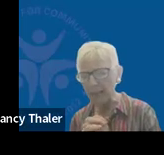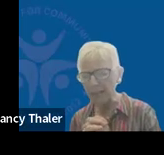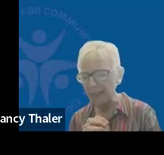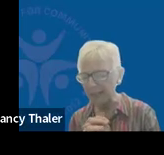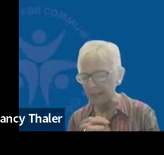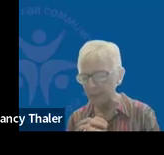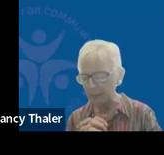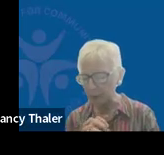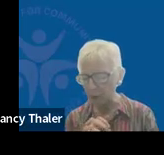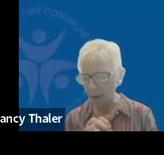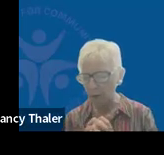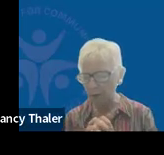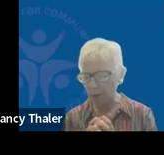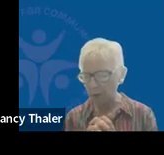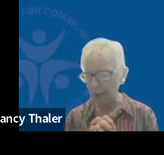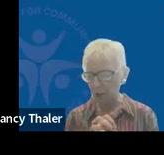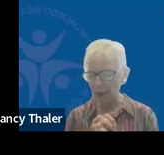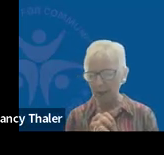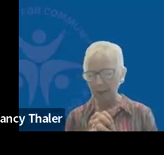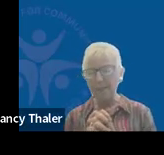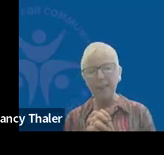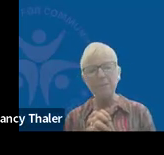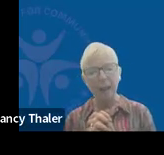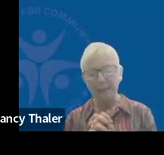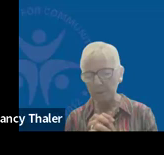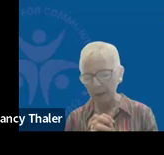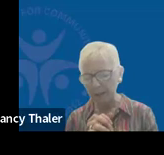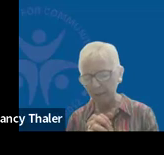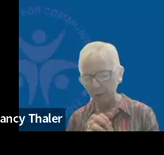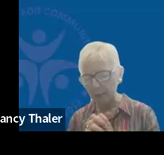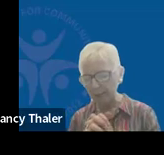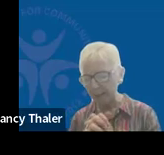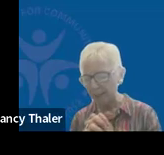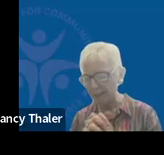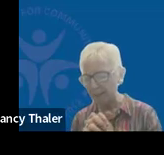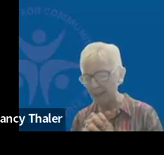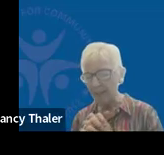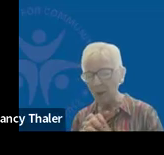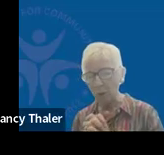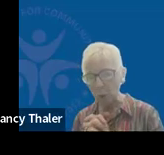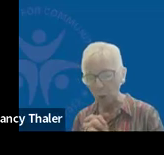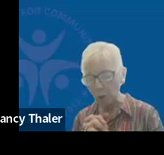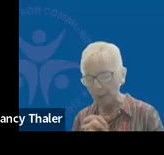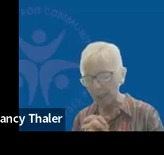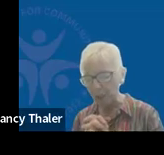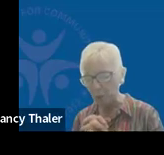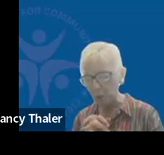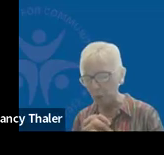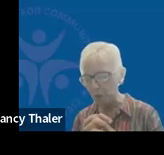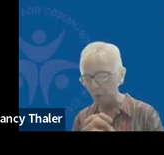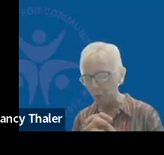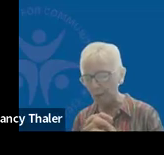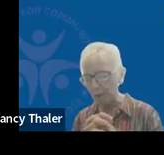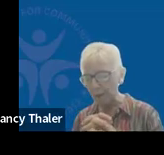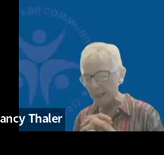There are a lot of accessibility requirements to make sure that they can maximize everyone's attendance. There are requirements in the